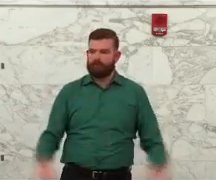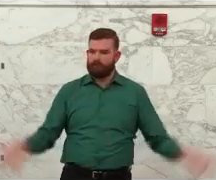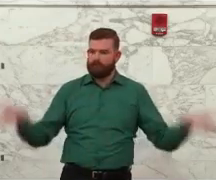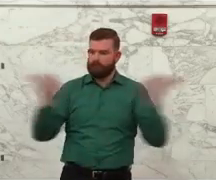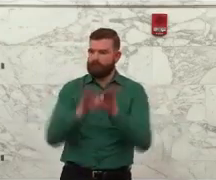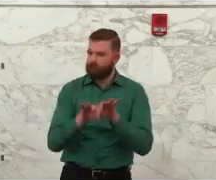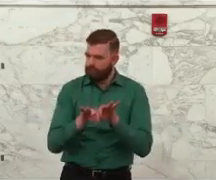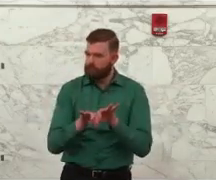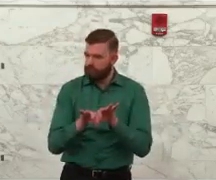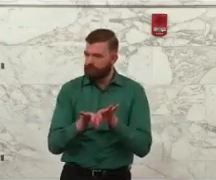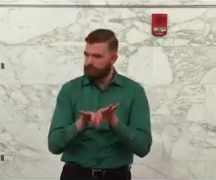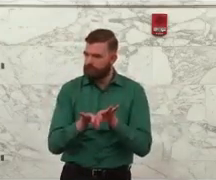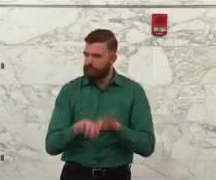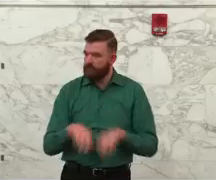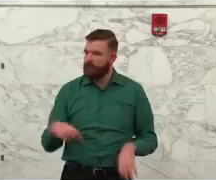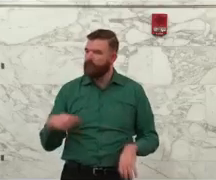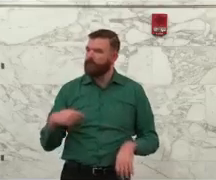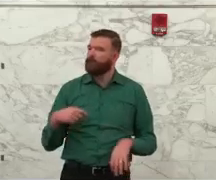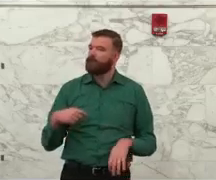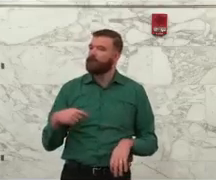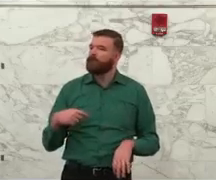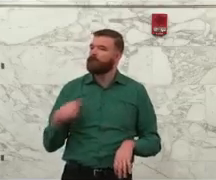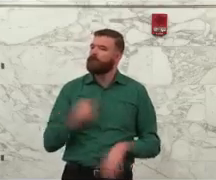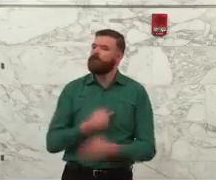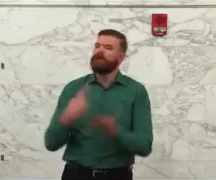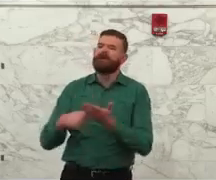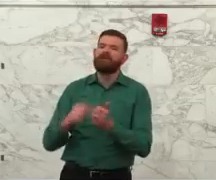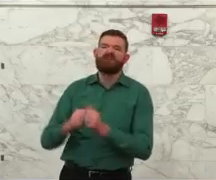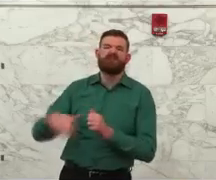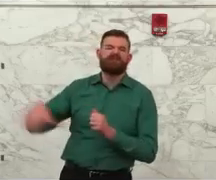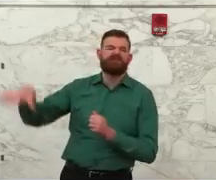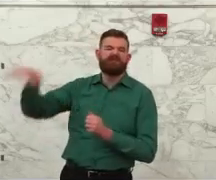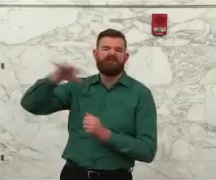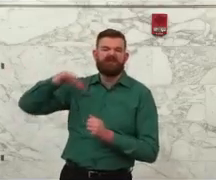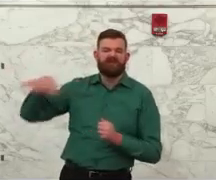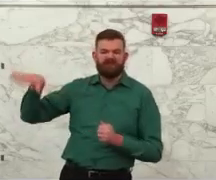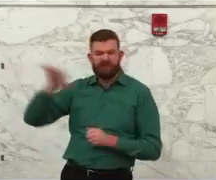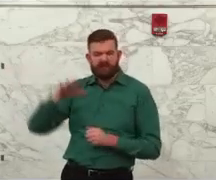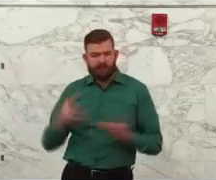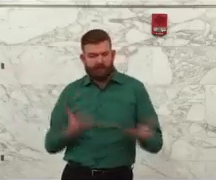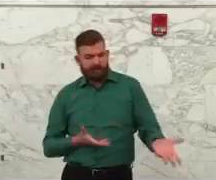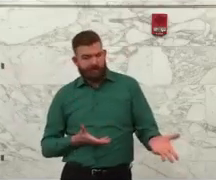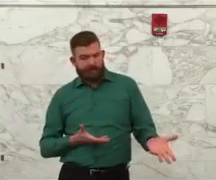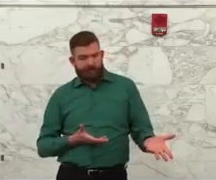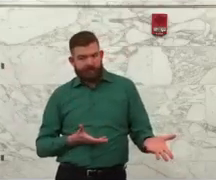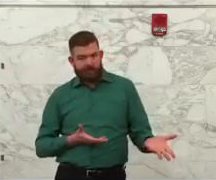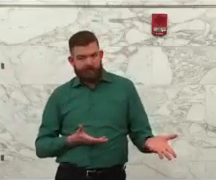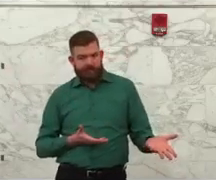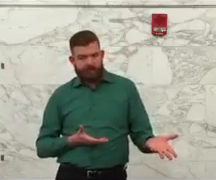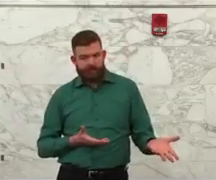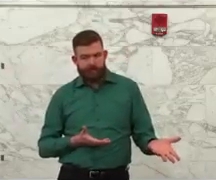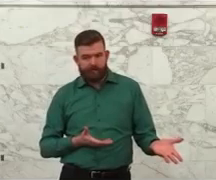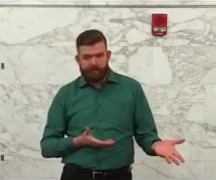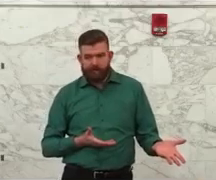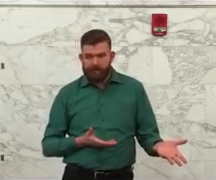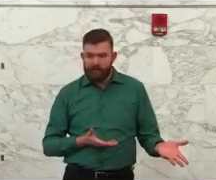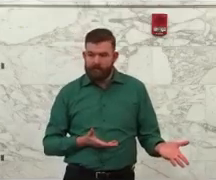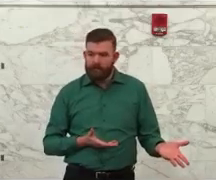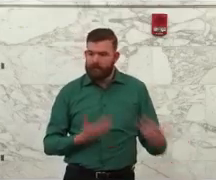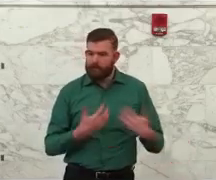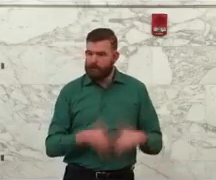respiratory therapists, because no matter how many generations of respiratory therapists we have, they will know the generations